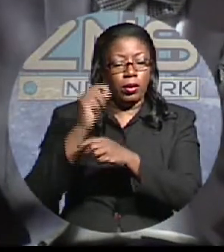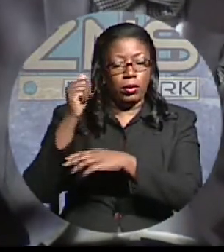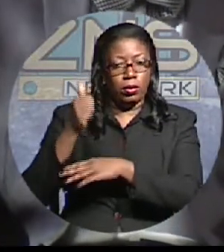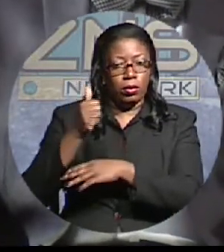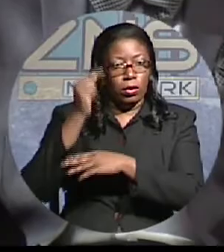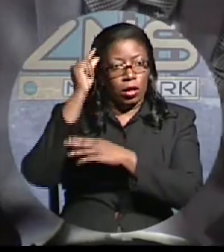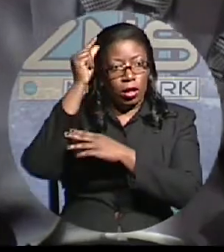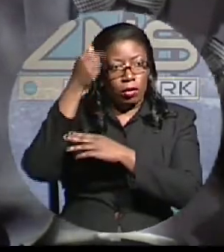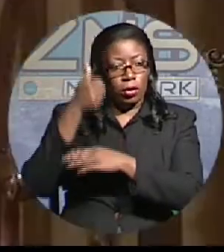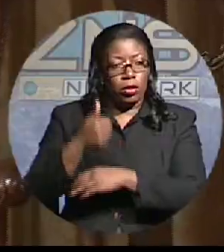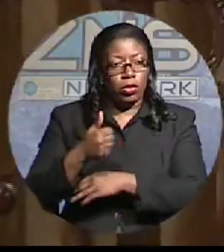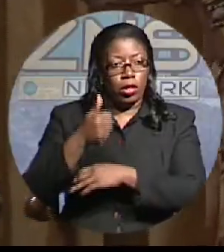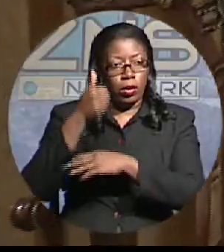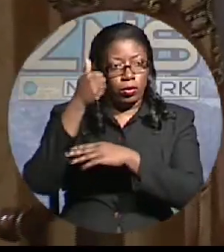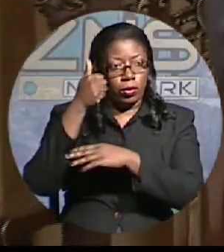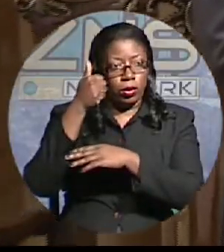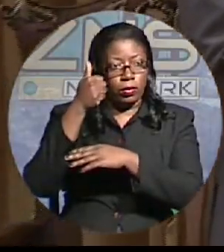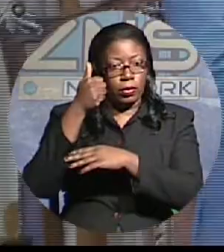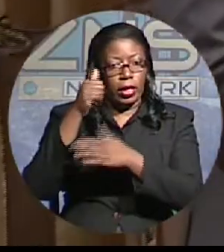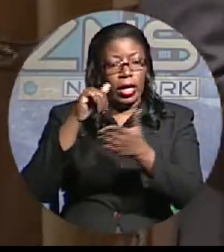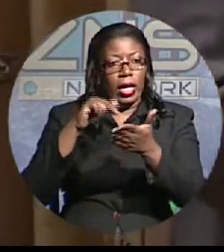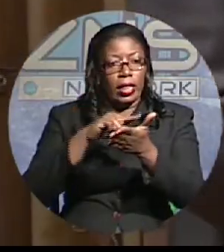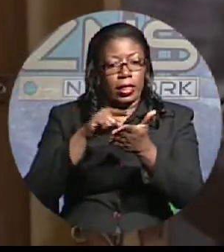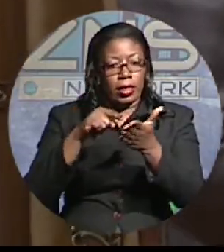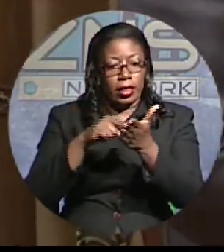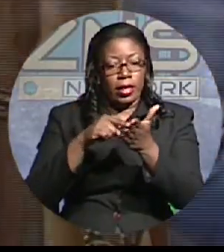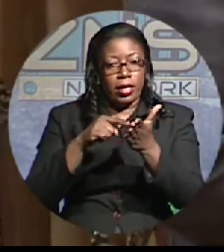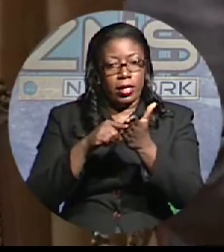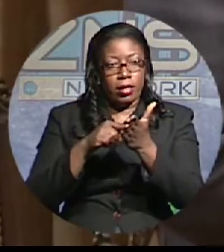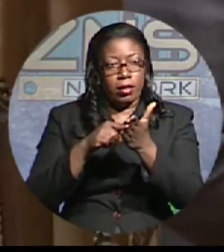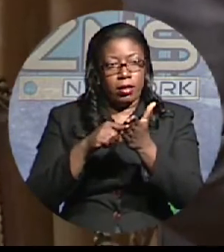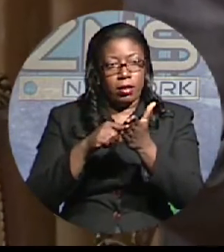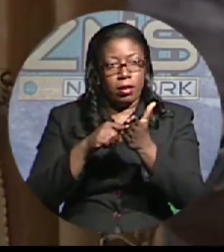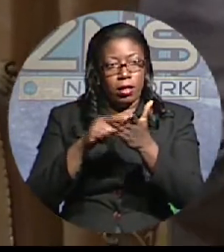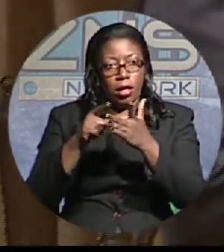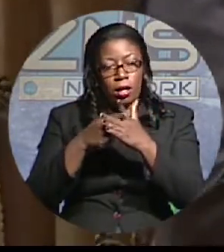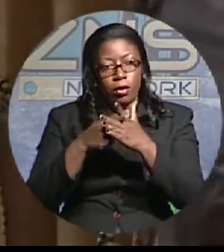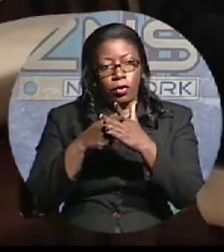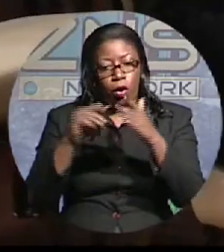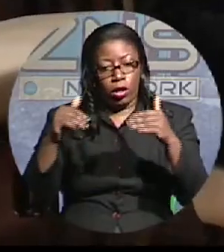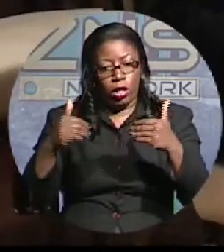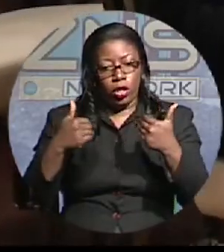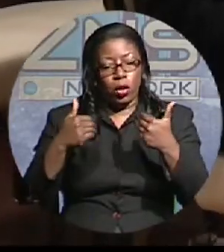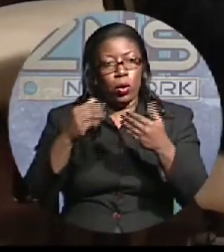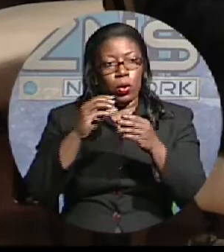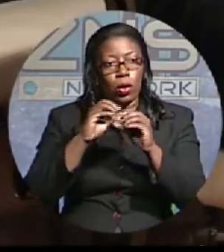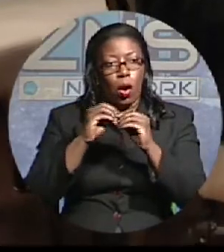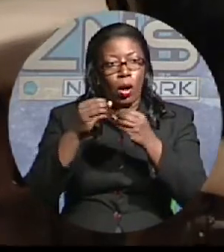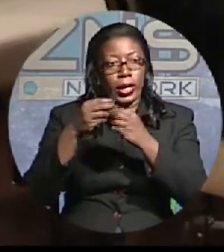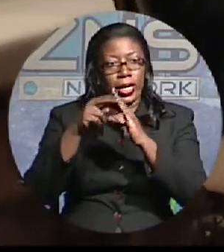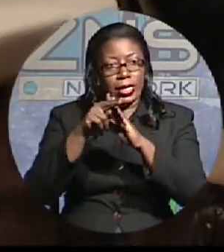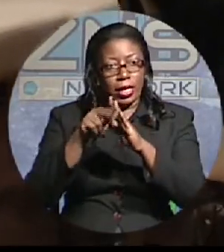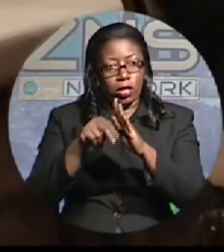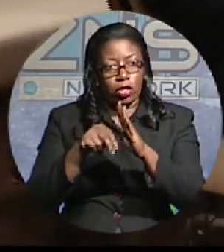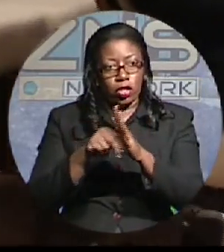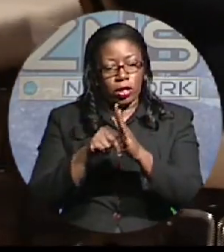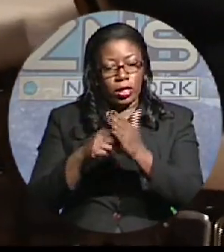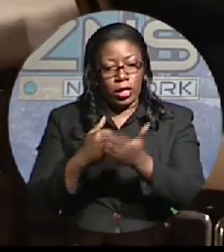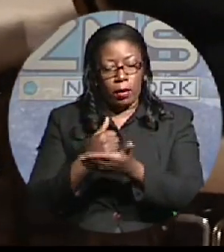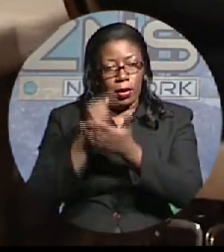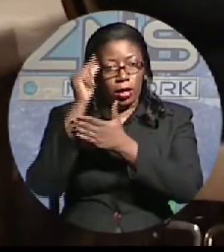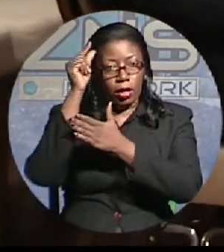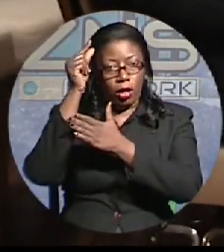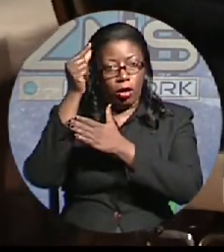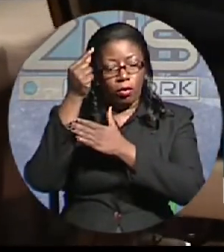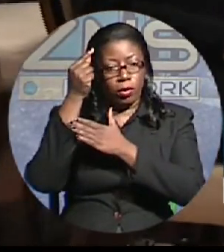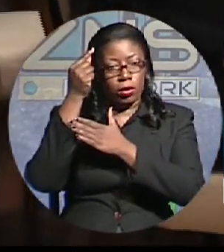The BNYC is the umbrella organization for all youth organizations in the country and is charged with assisting and advising the government on